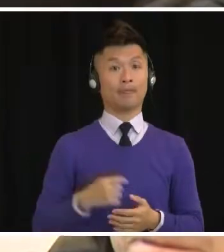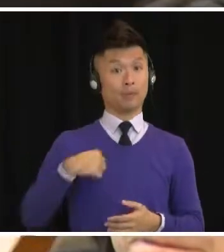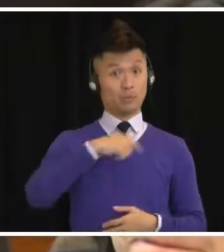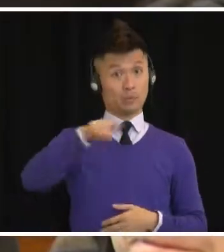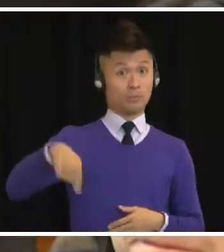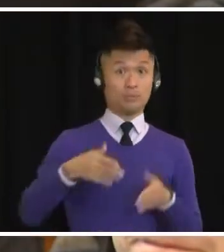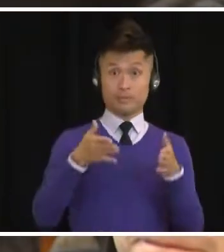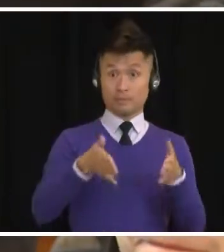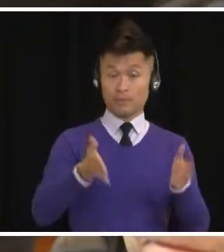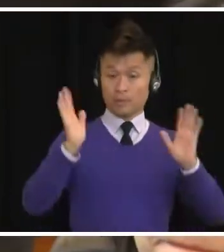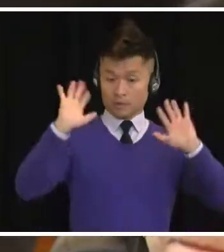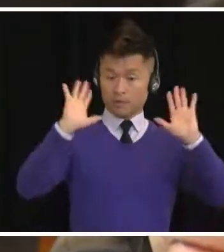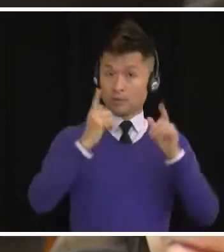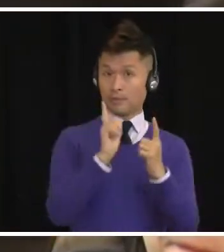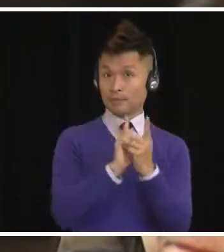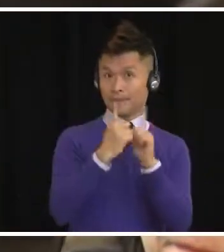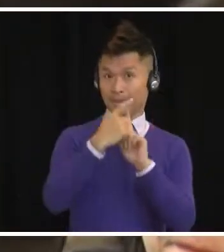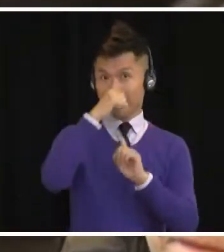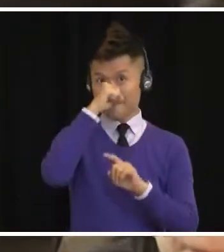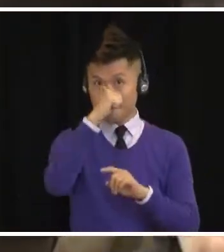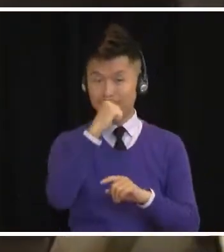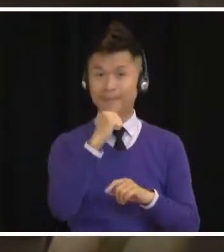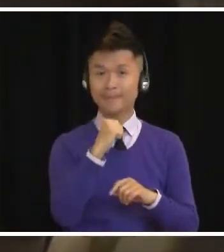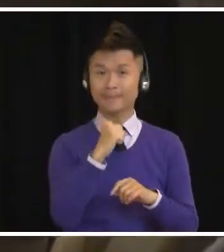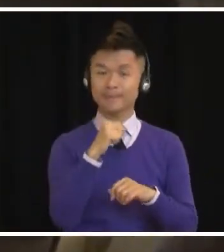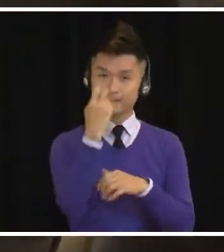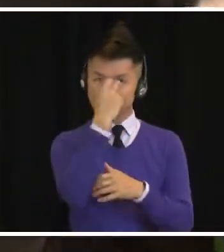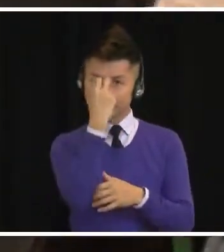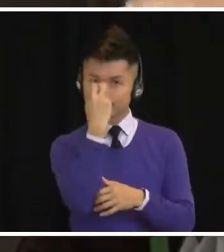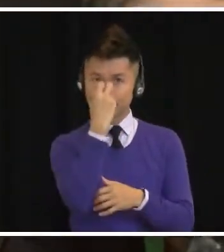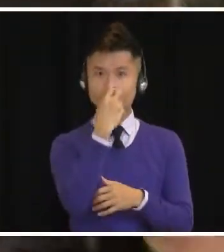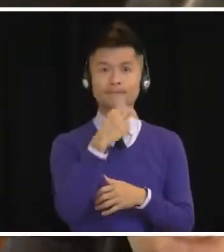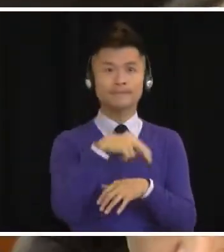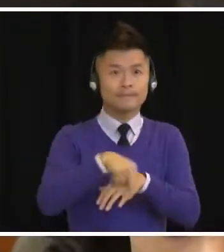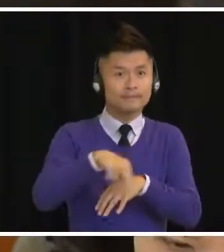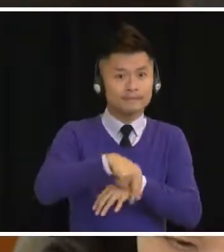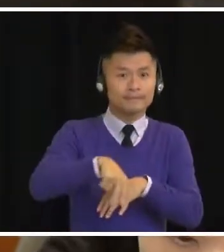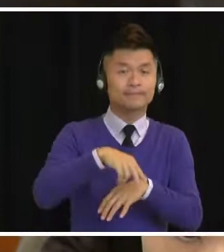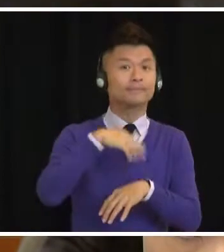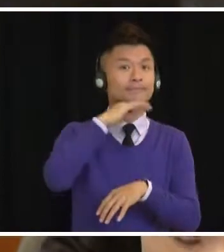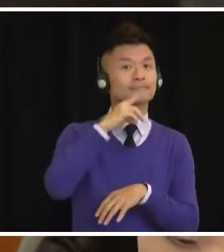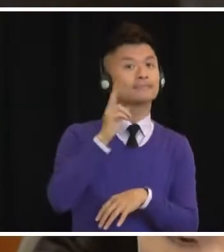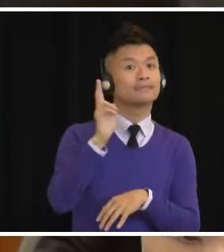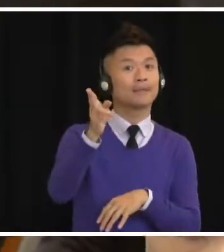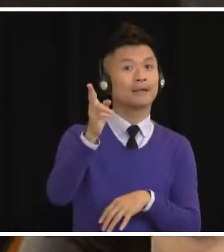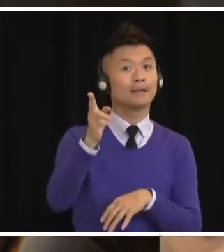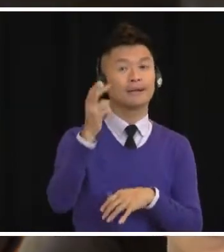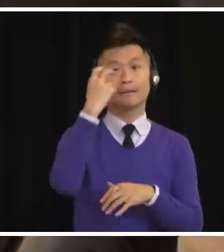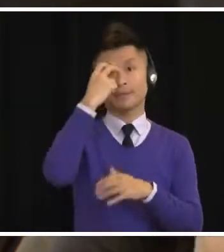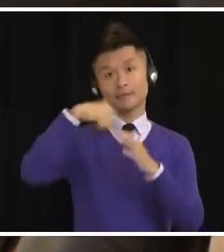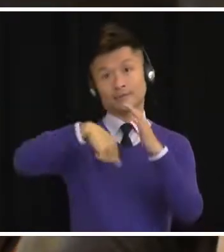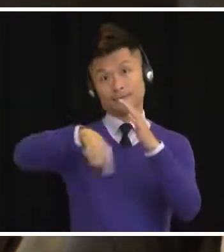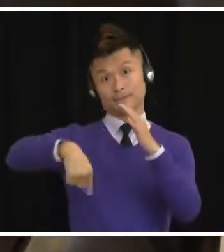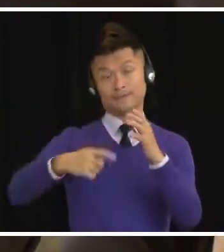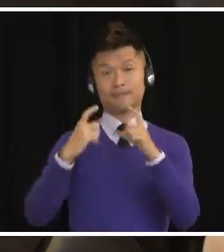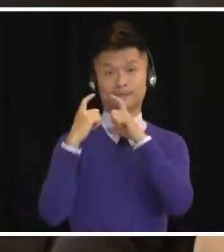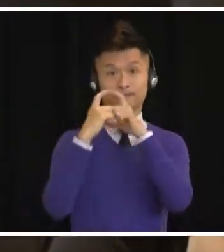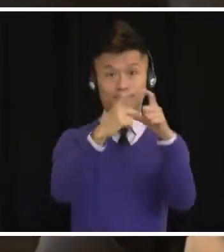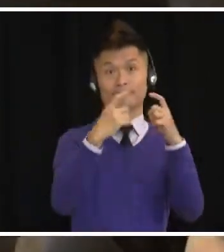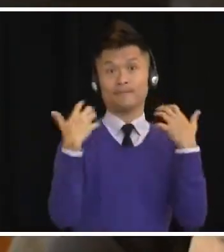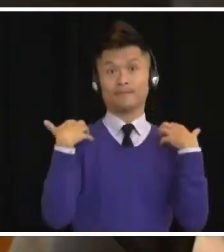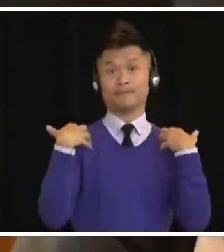the Social and Family Affairs Administration is going to answer the question. Also, there's a question about